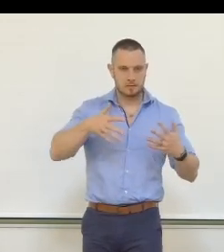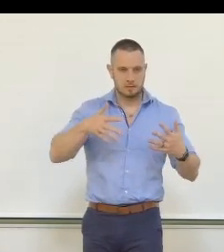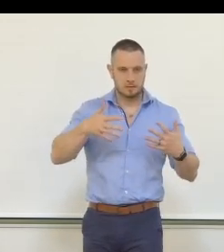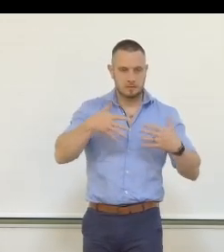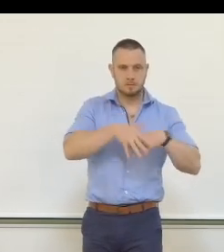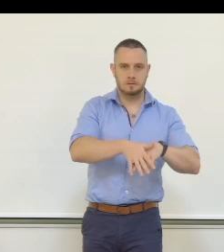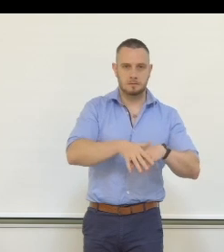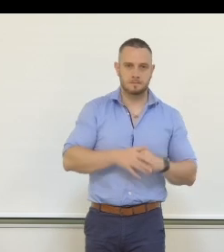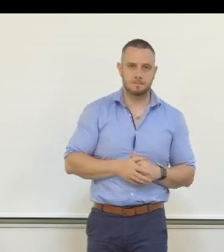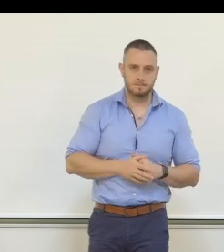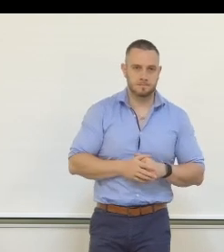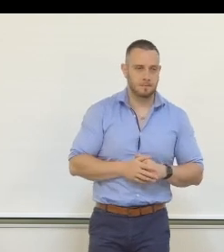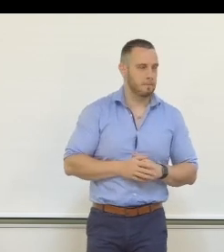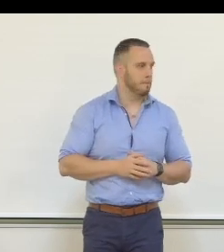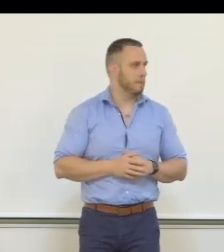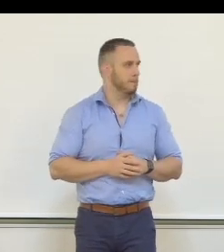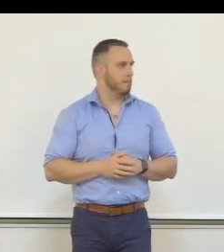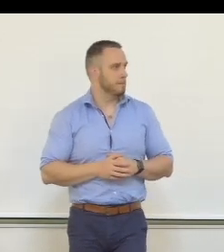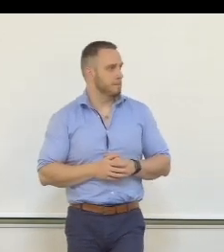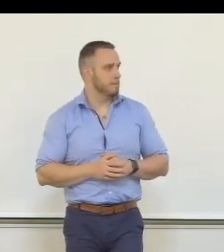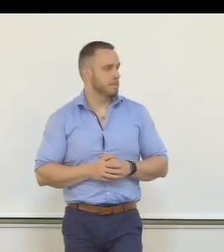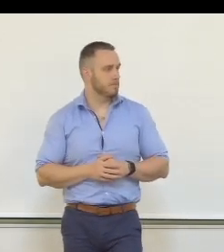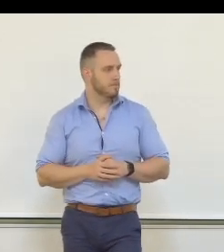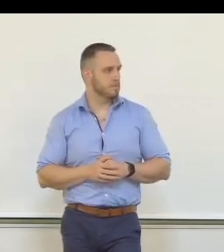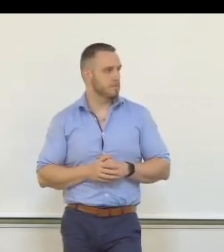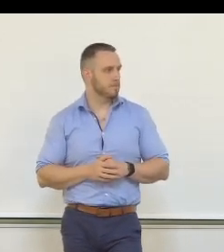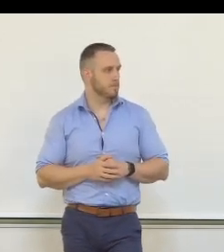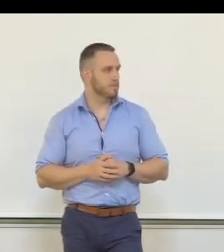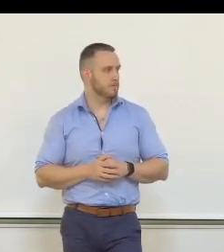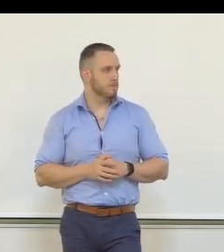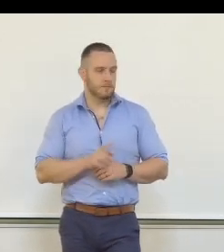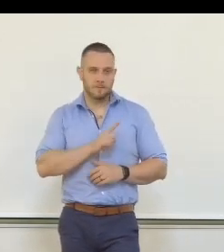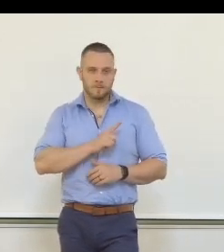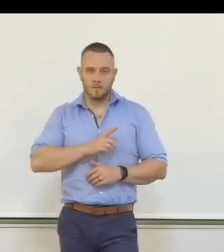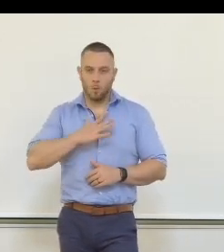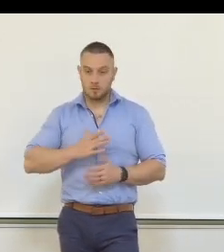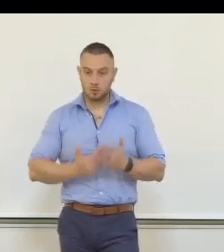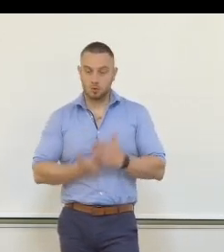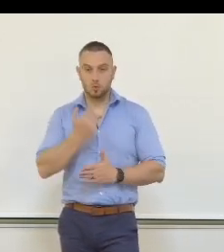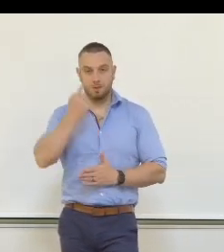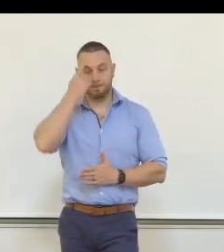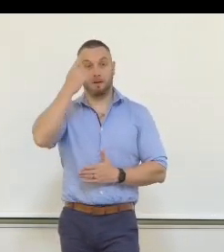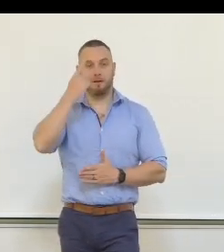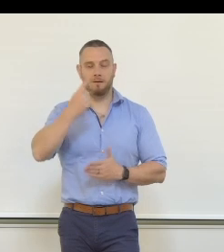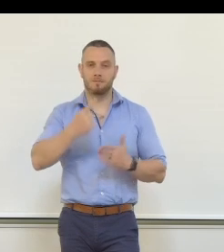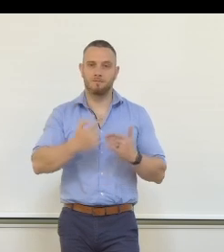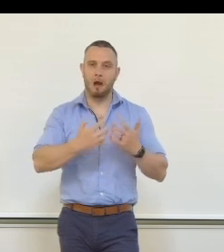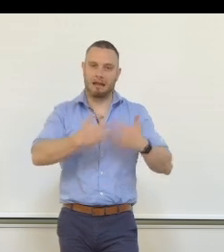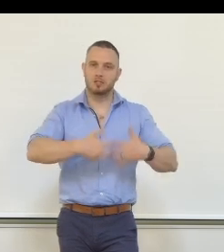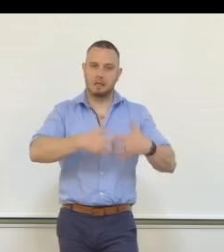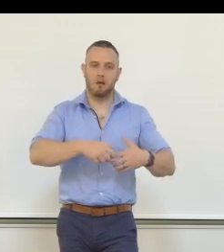is too big a word, but to really bring a new paradigm into engineering and to